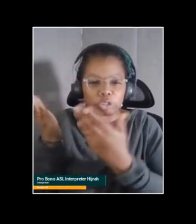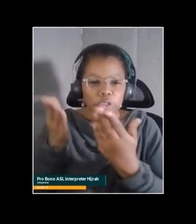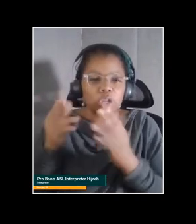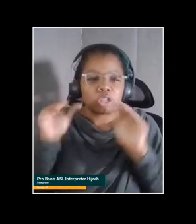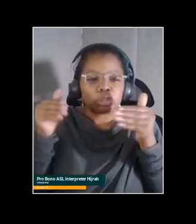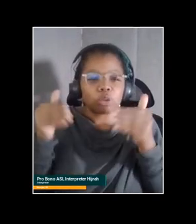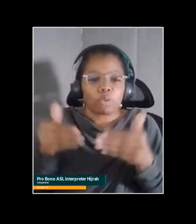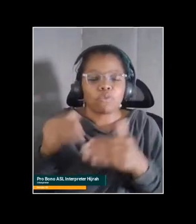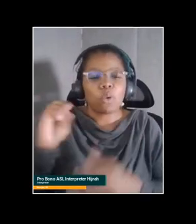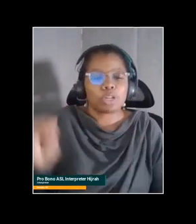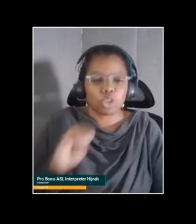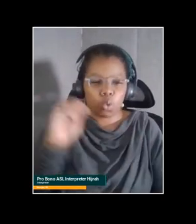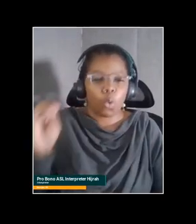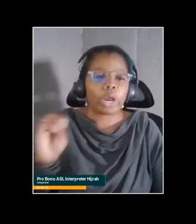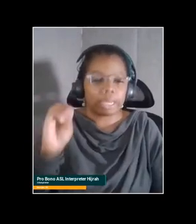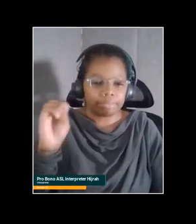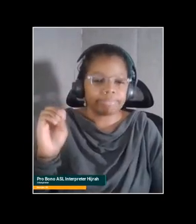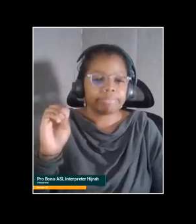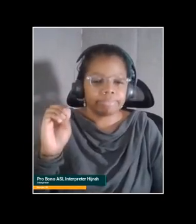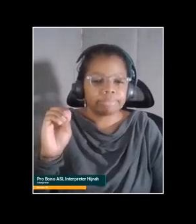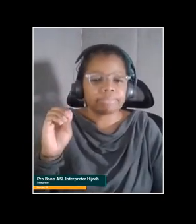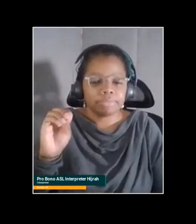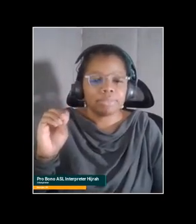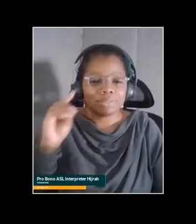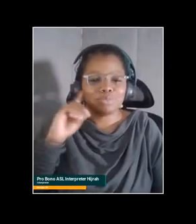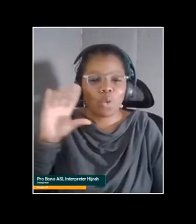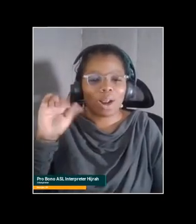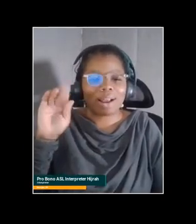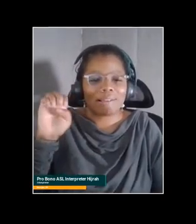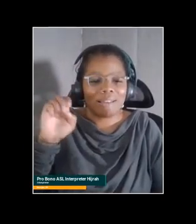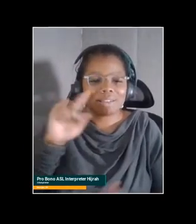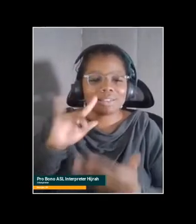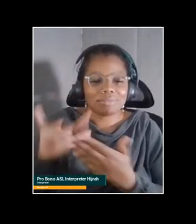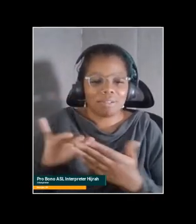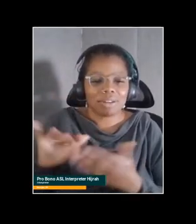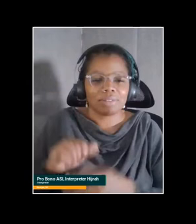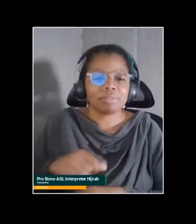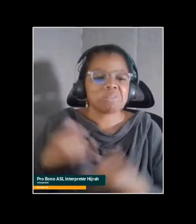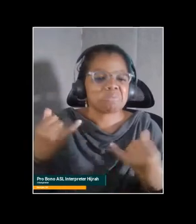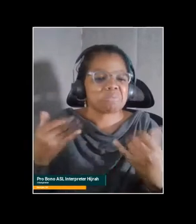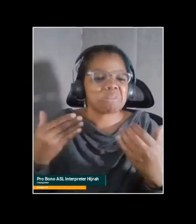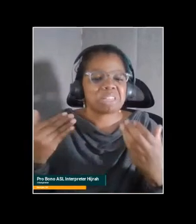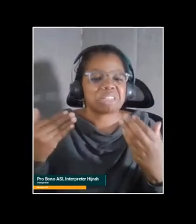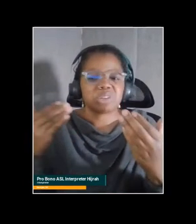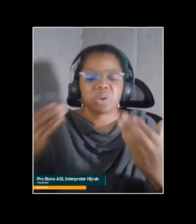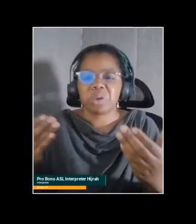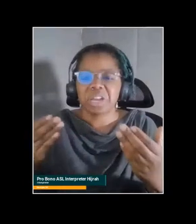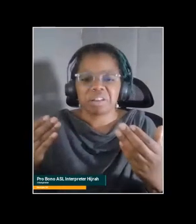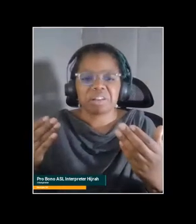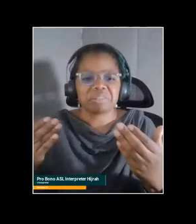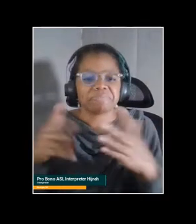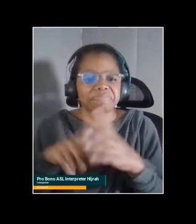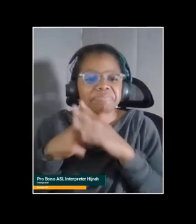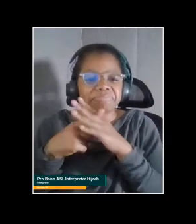on Oregon as a case study. So let's go ahead and jump